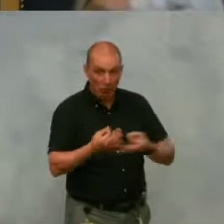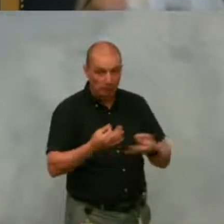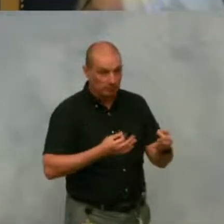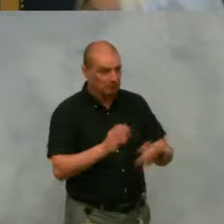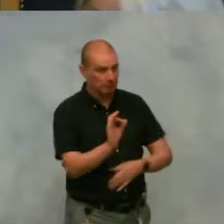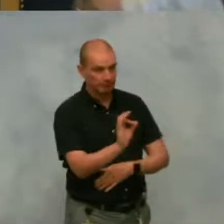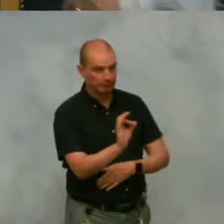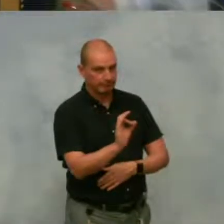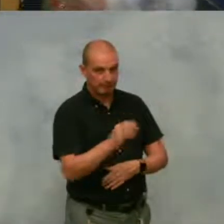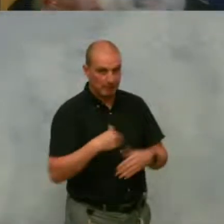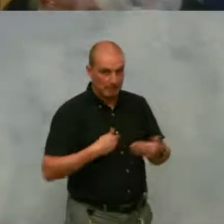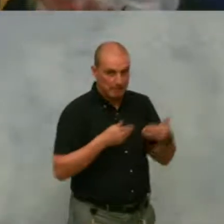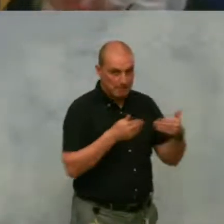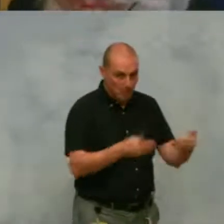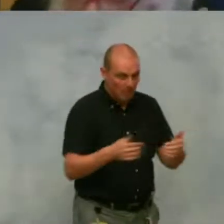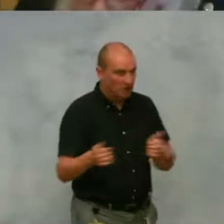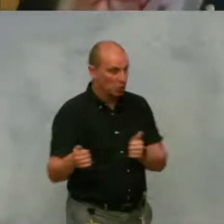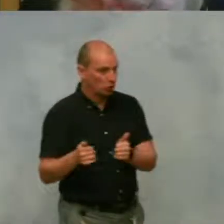report. Okay.